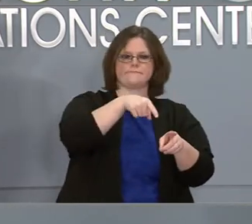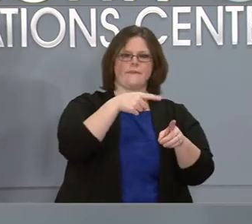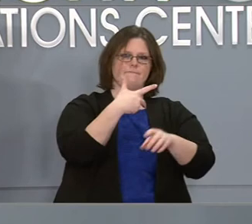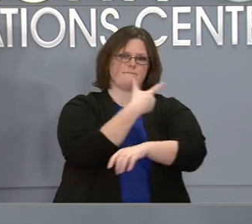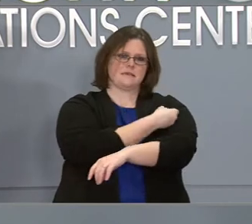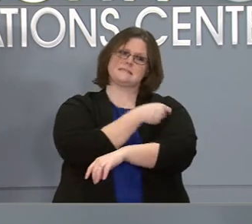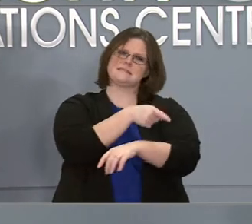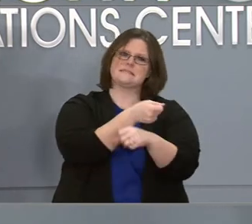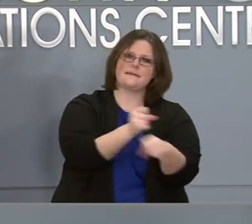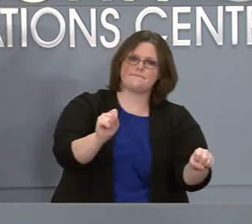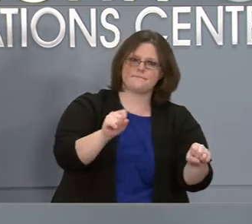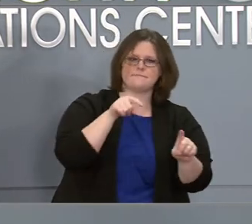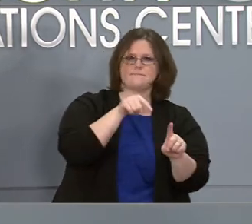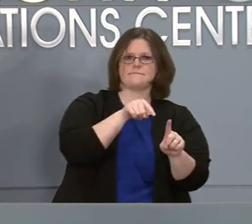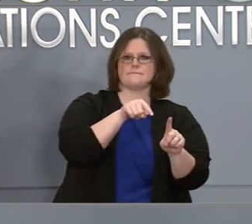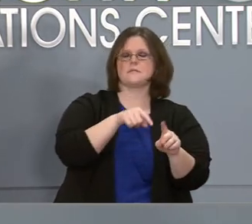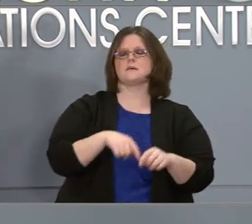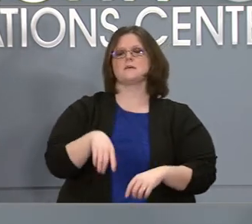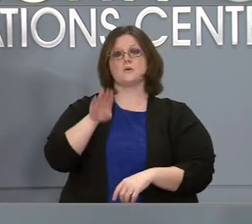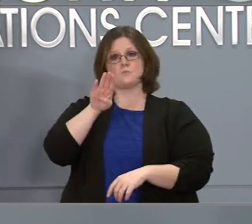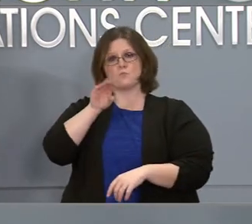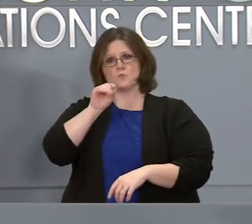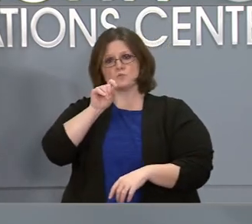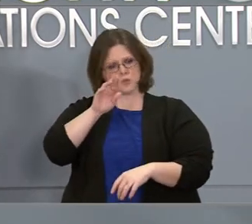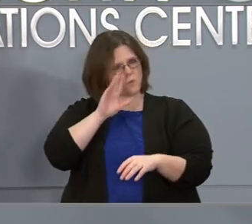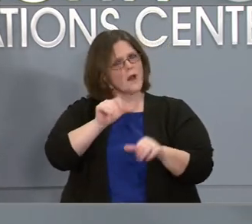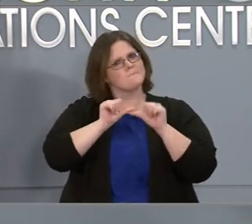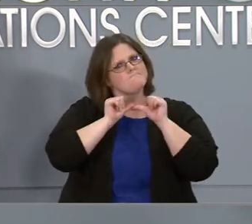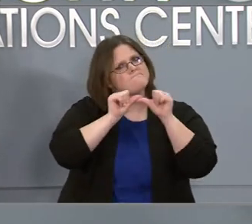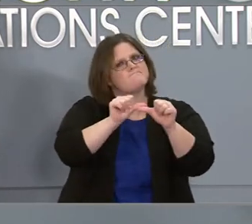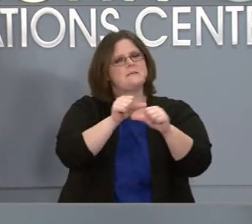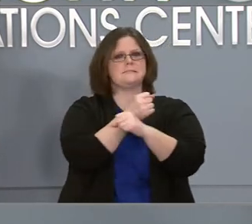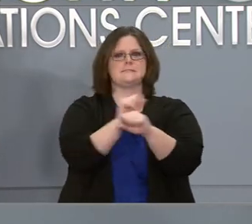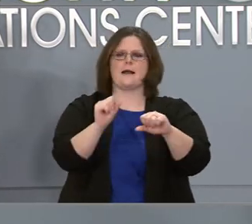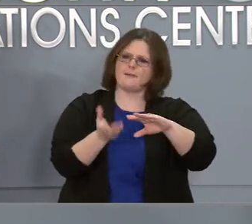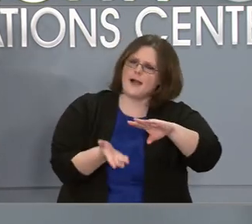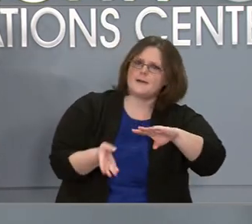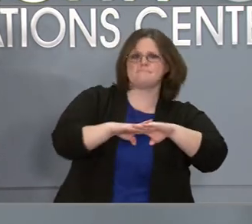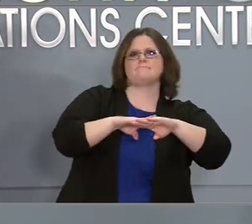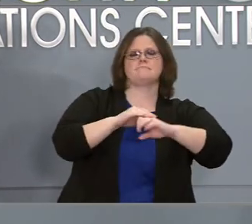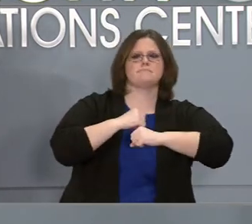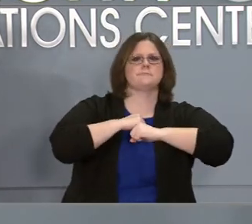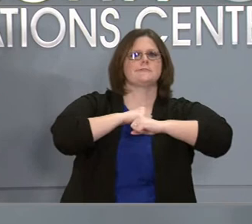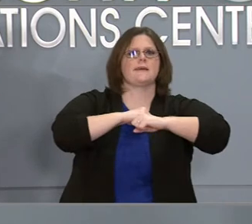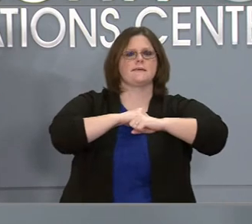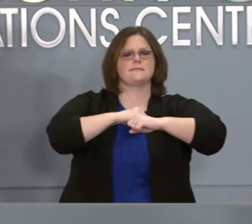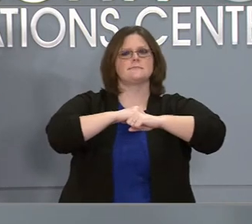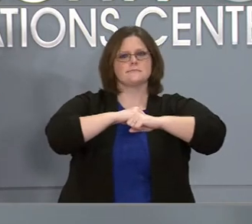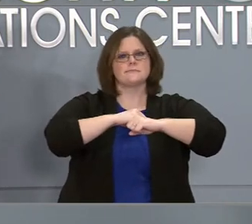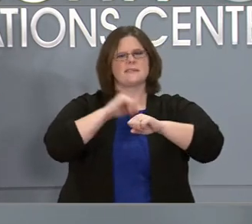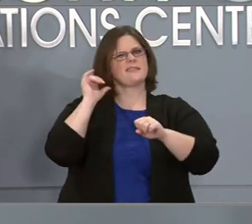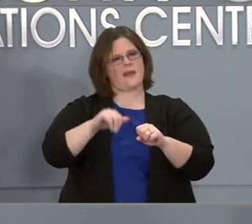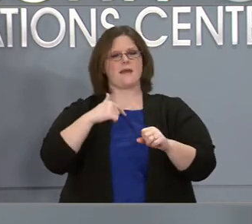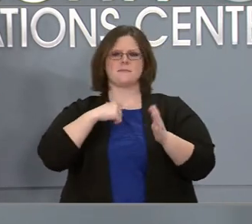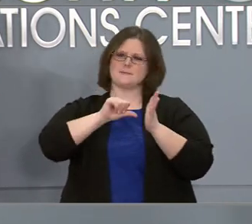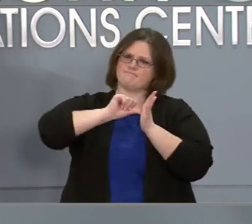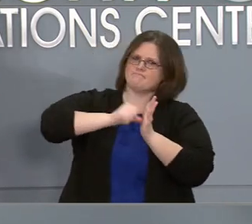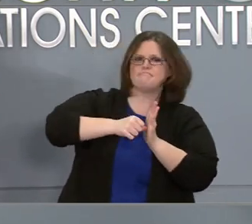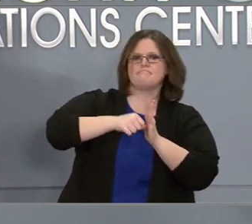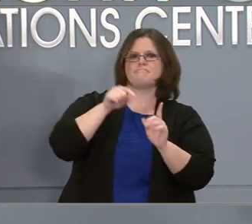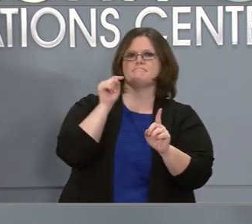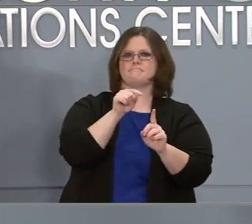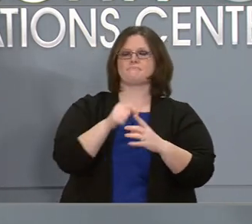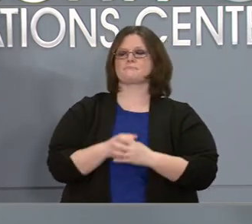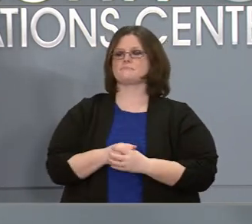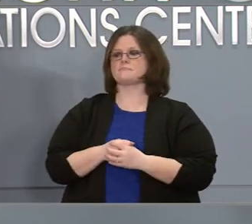we're working hard, particularly on boosters, because of the extra protection that they provide to people. And last one, you've just